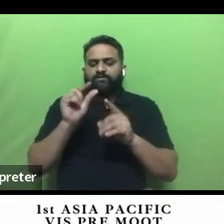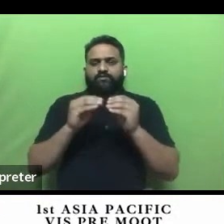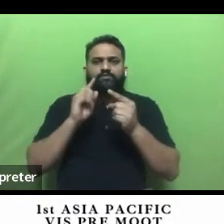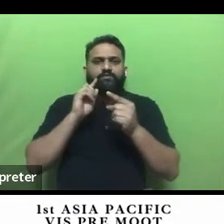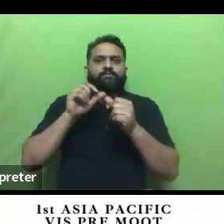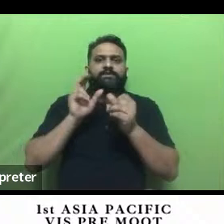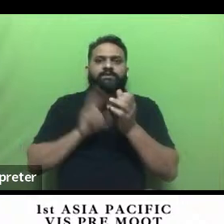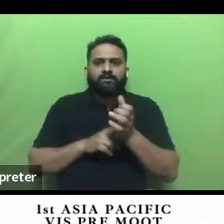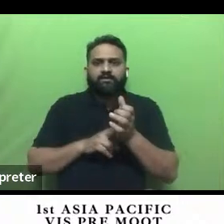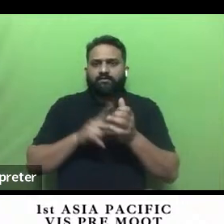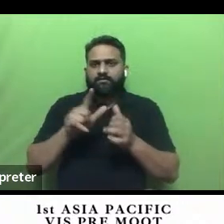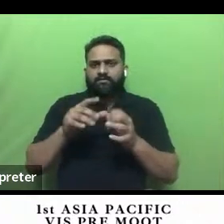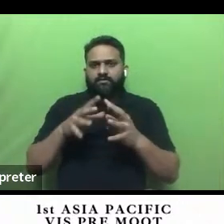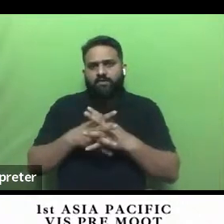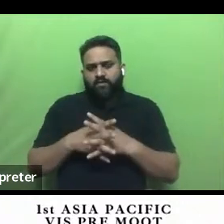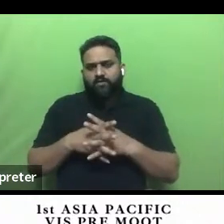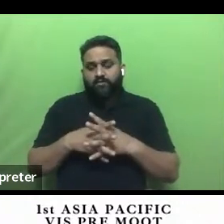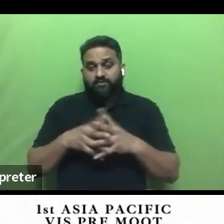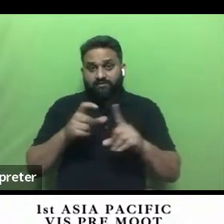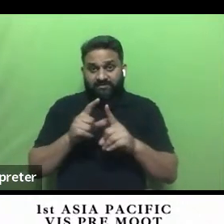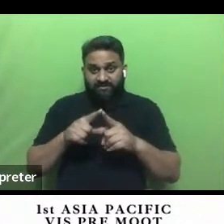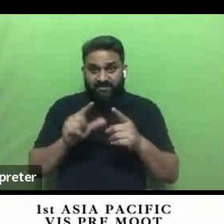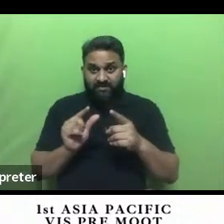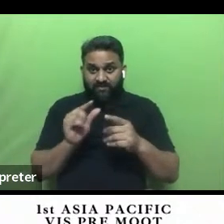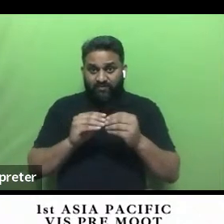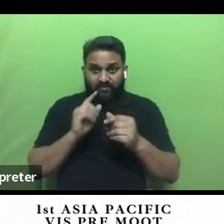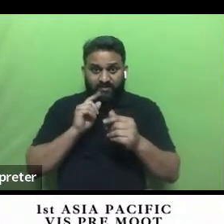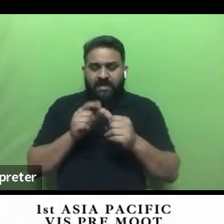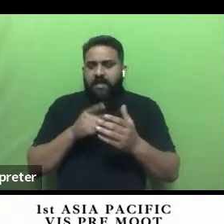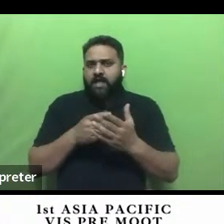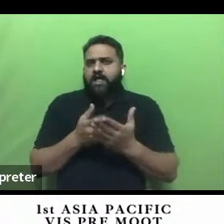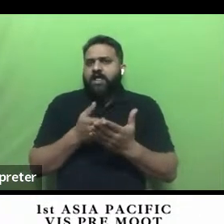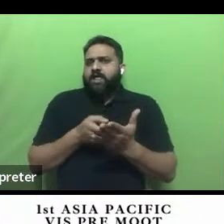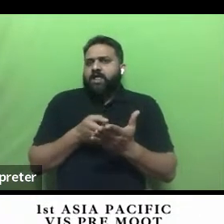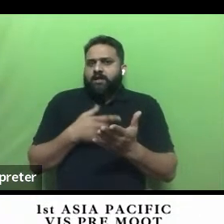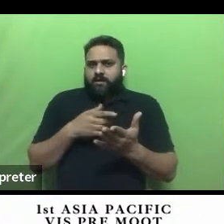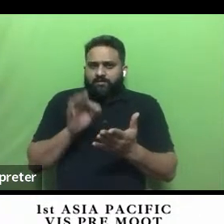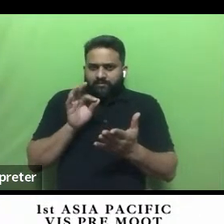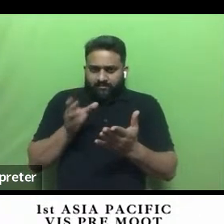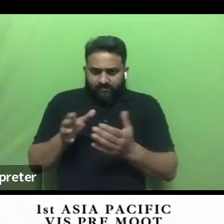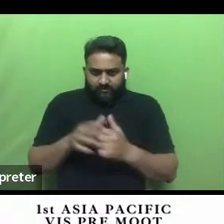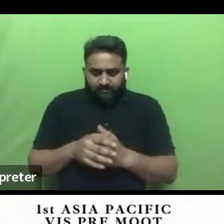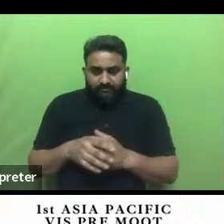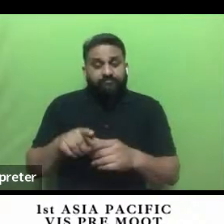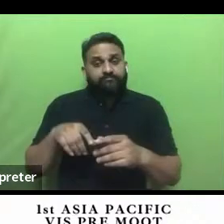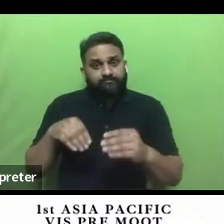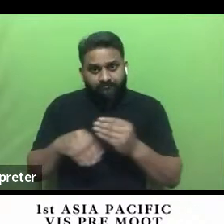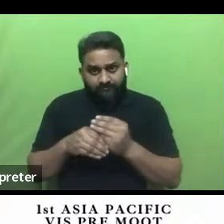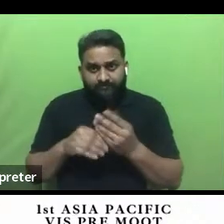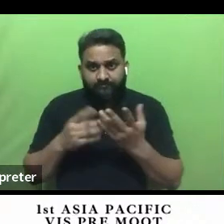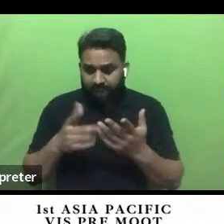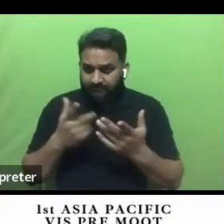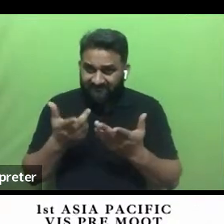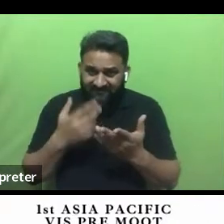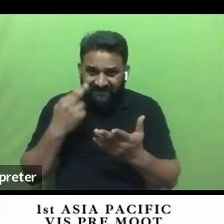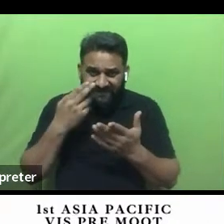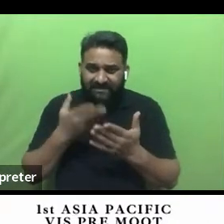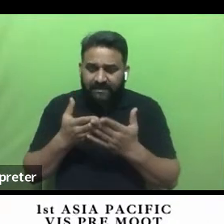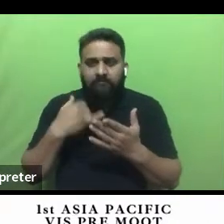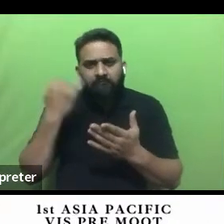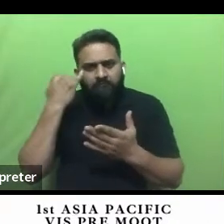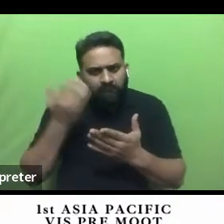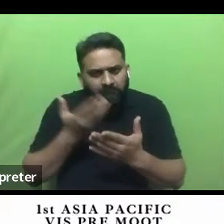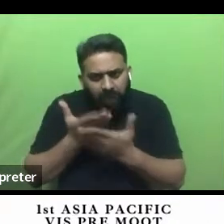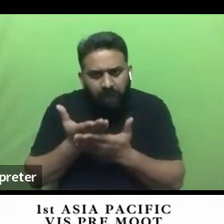expressly chose Danubia as the seat for their arbitration. And for this reason, we suggest that the